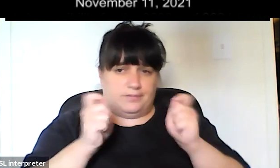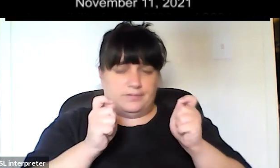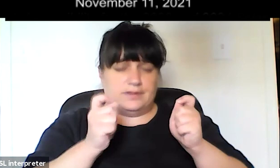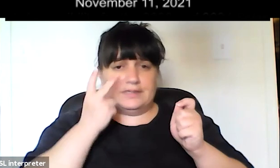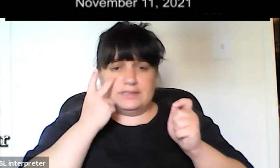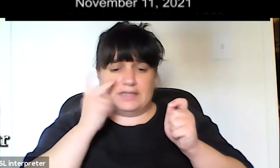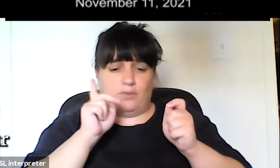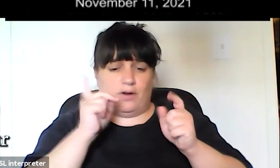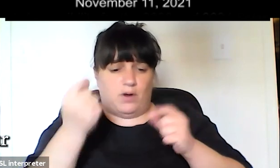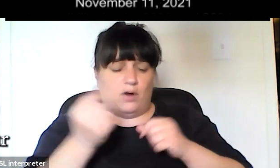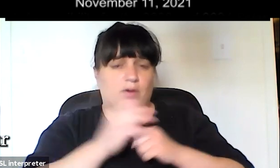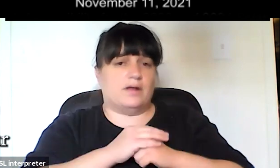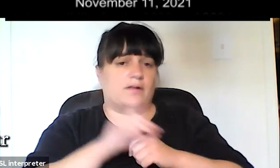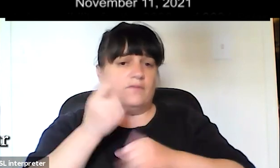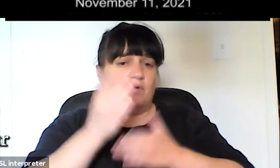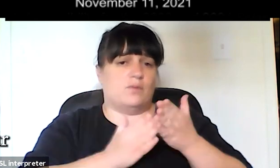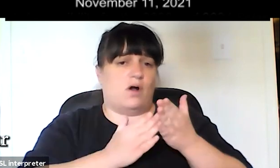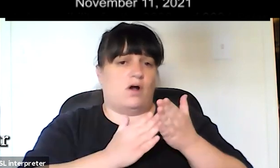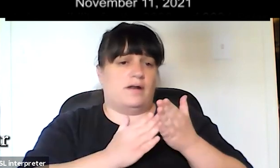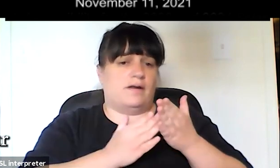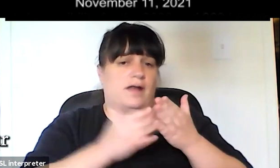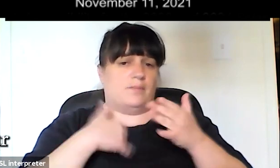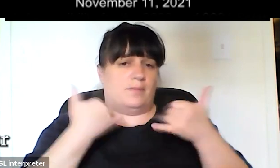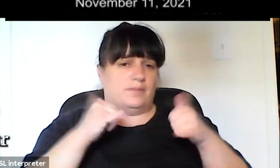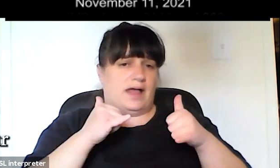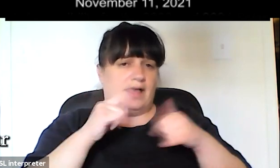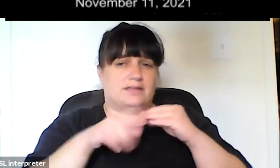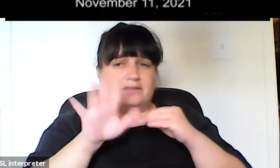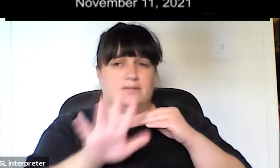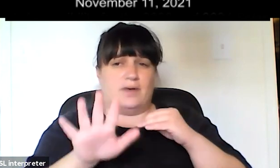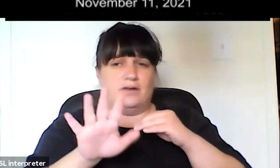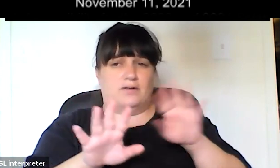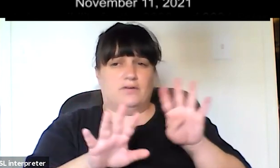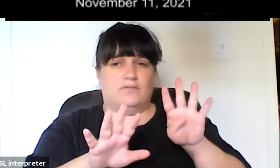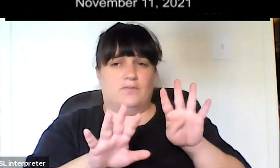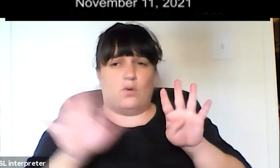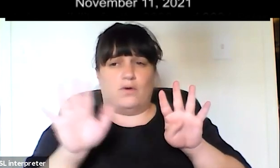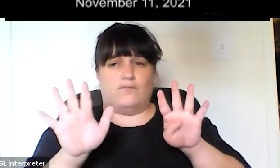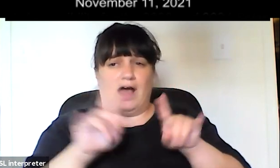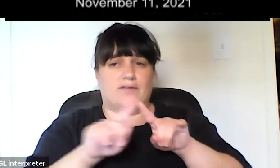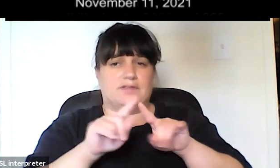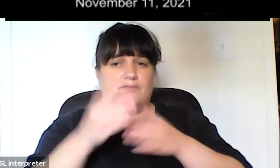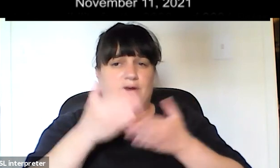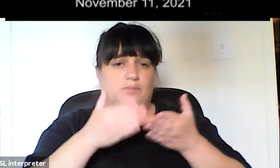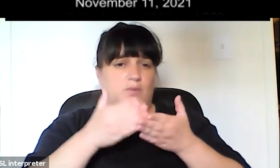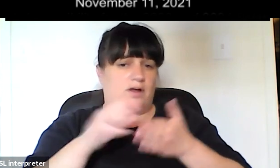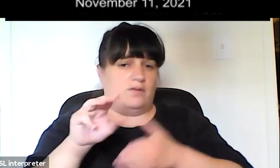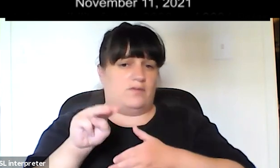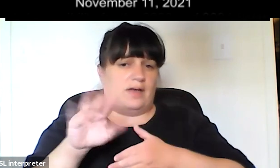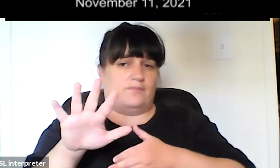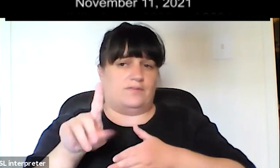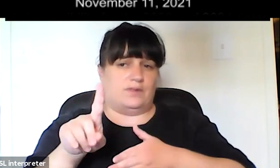go with this. The first piece that I'm going to play, it's about 4 or 5 different components of the